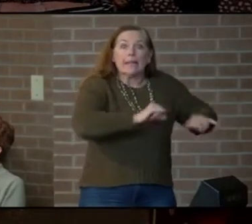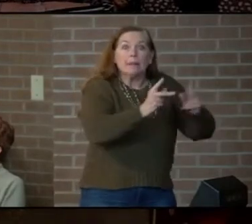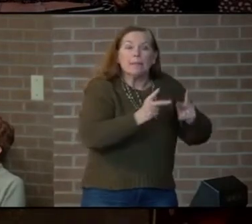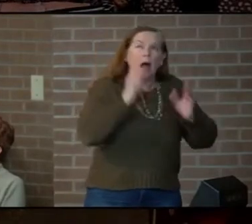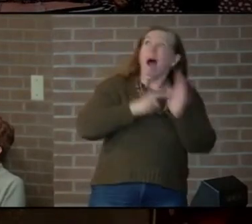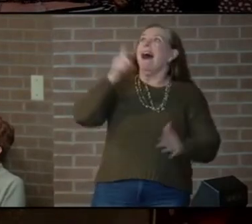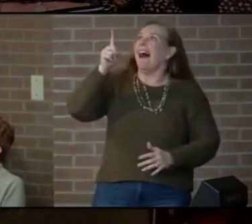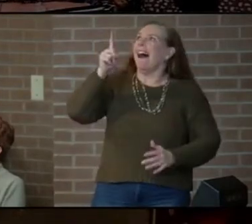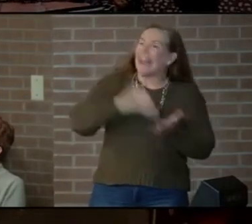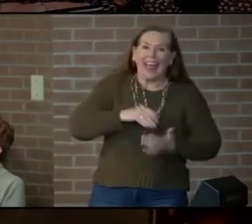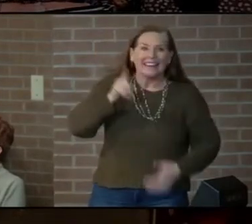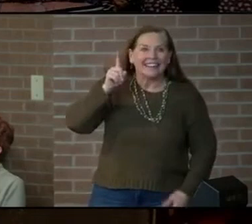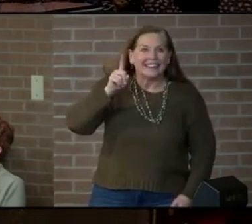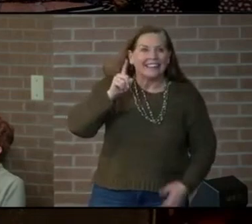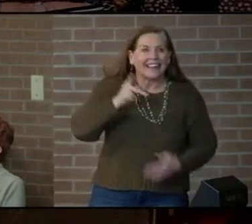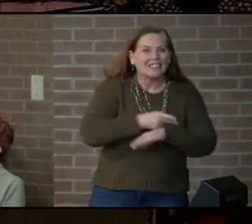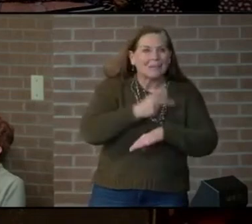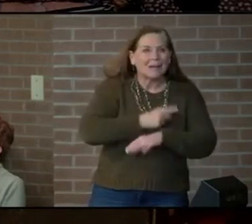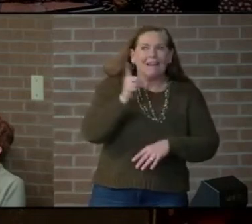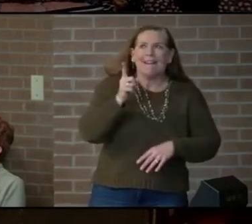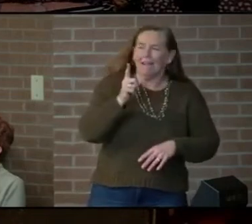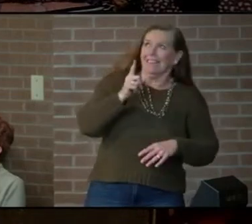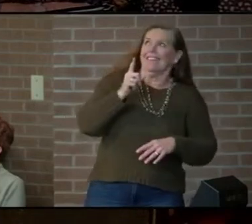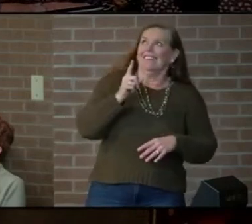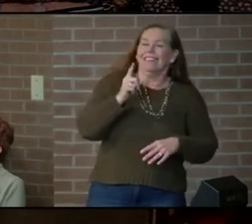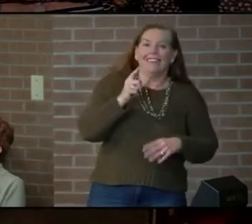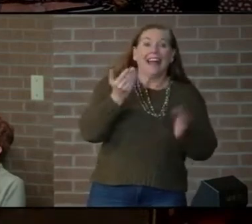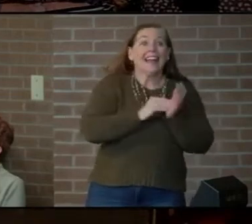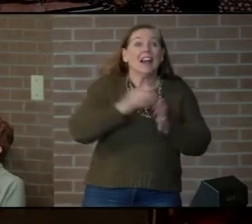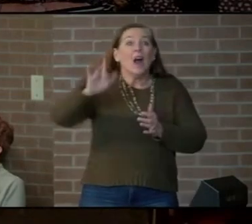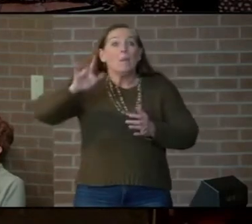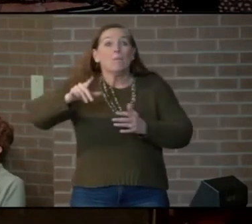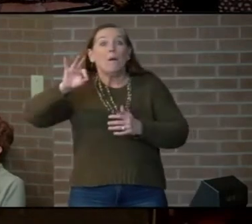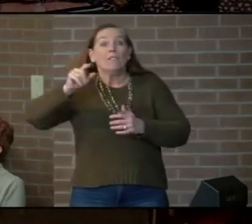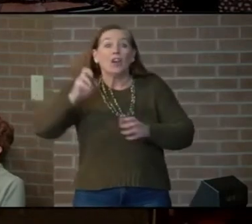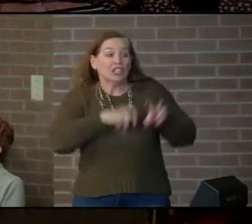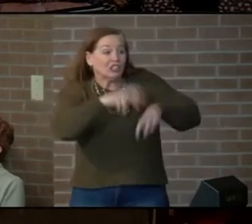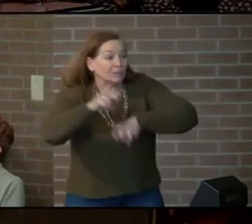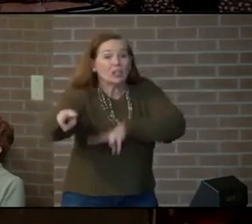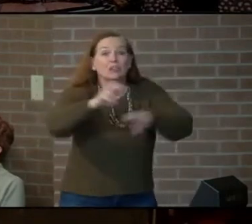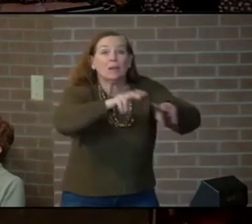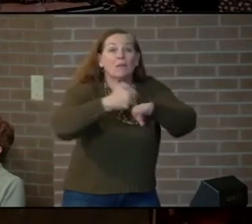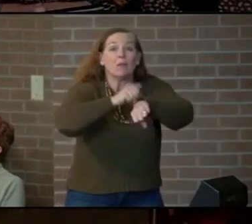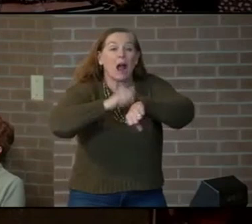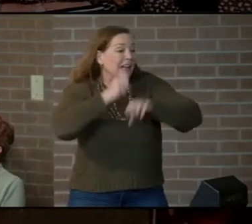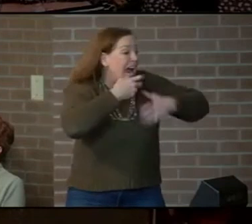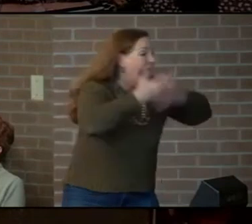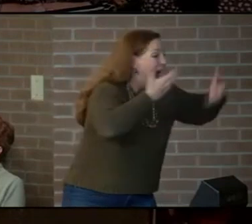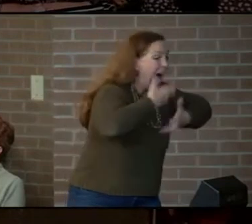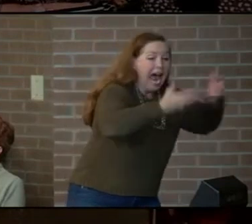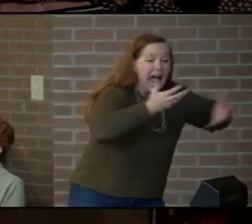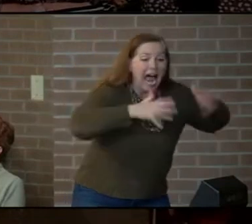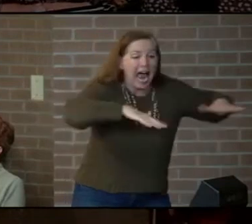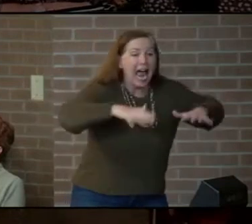they spotted her again. And again, poor Fiona jumped from rock to rock, calling out to the kayaking group,